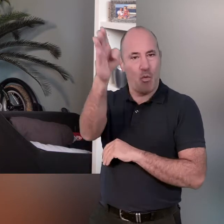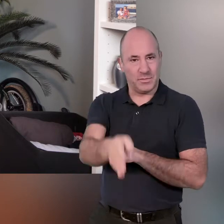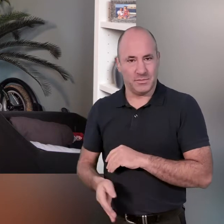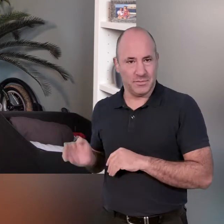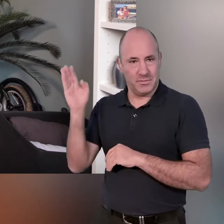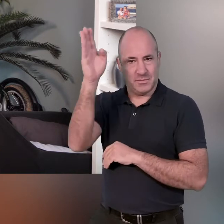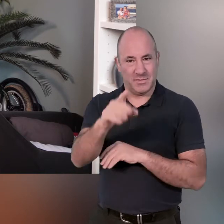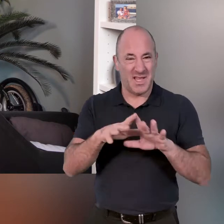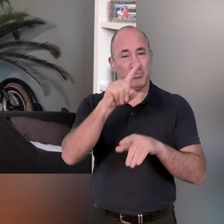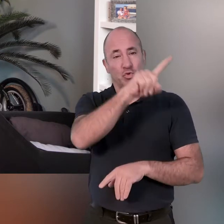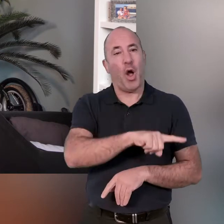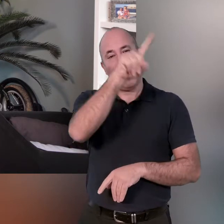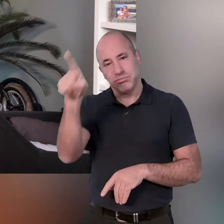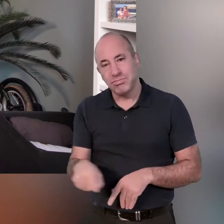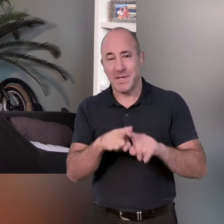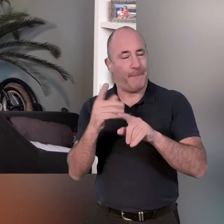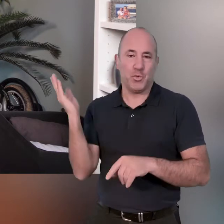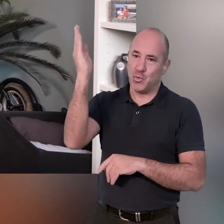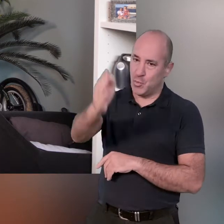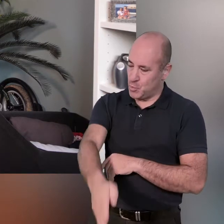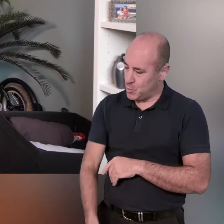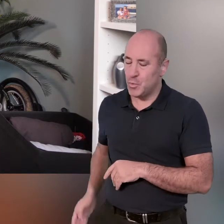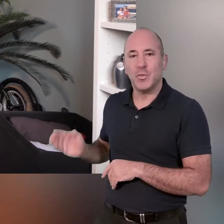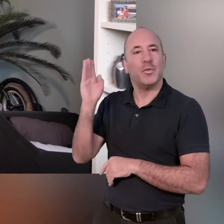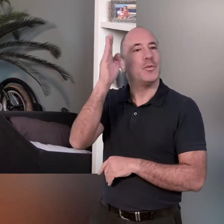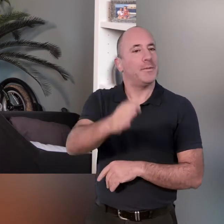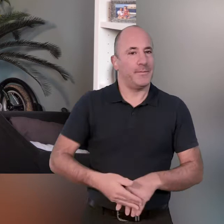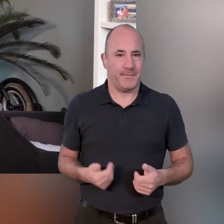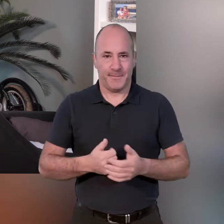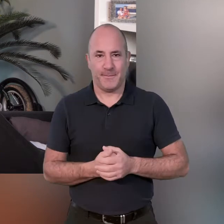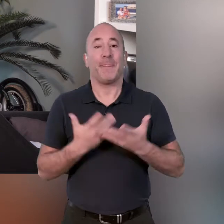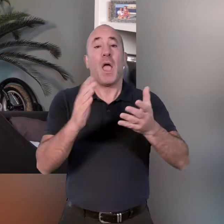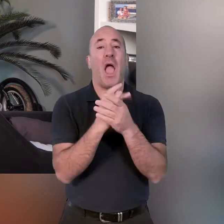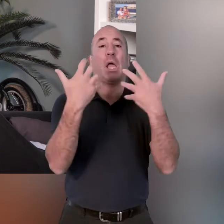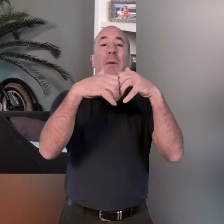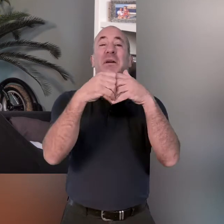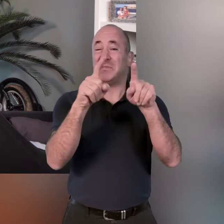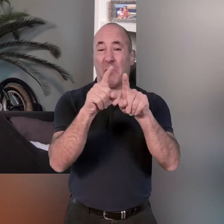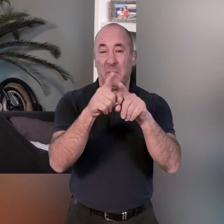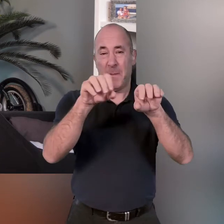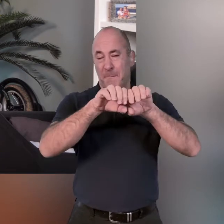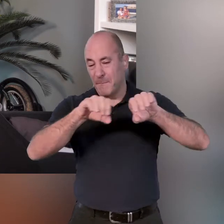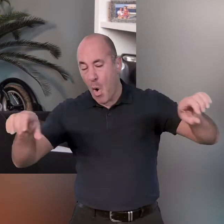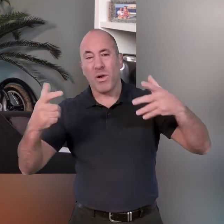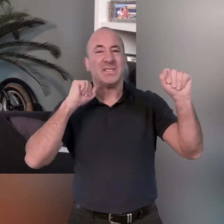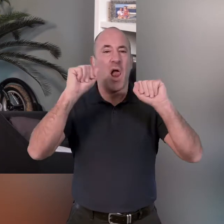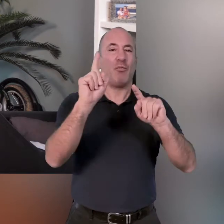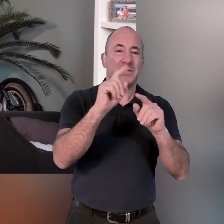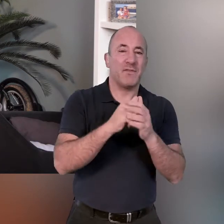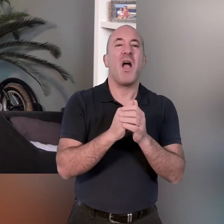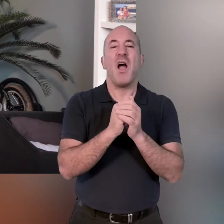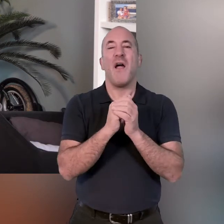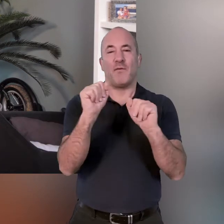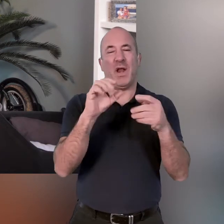So we're swinging this arm around in a big circle. Yes, so we're going to be using those same equipment. So either your poles or